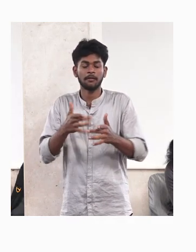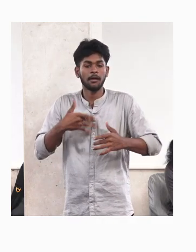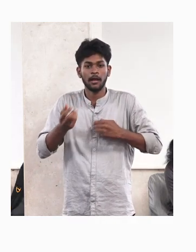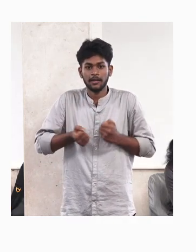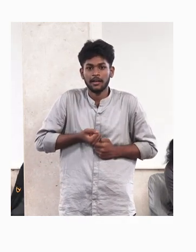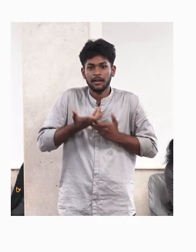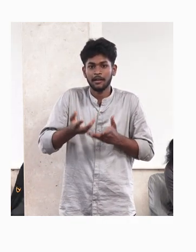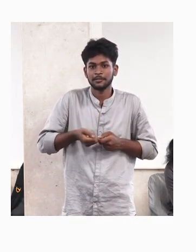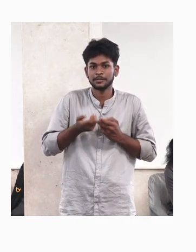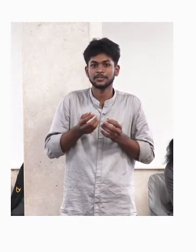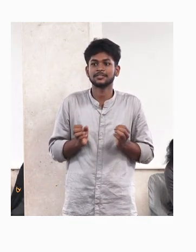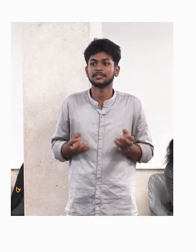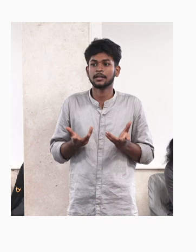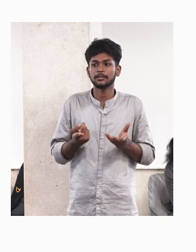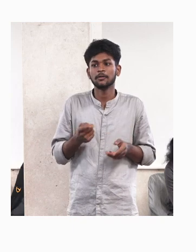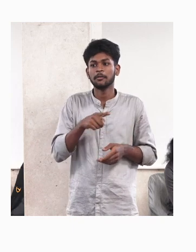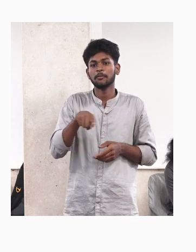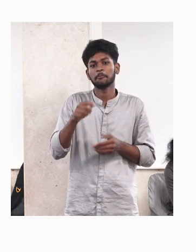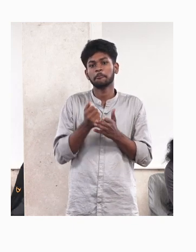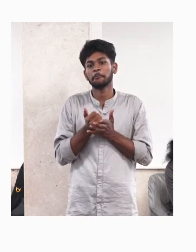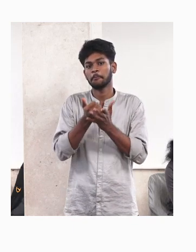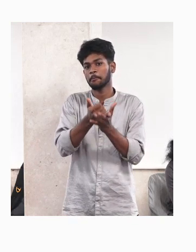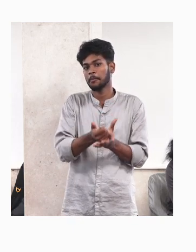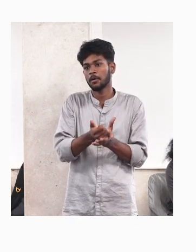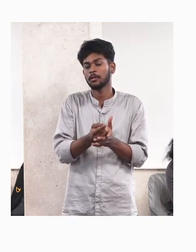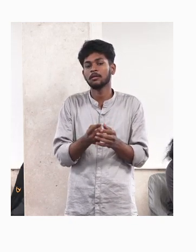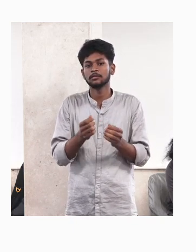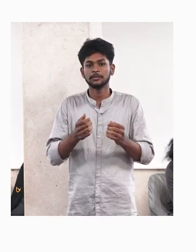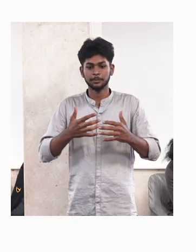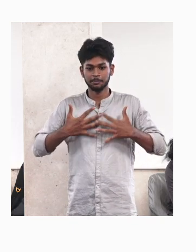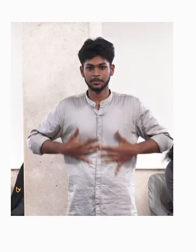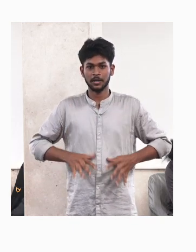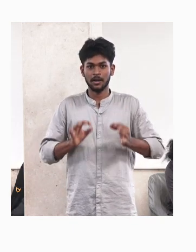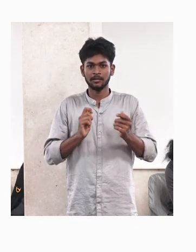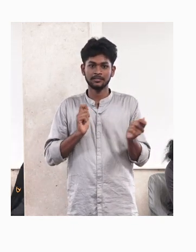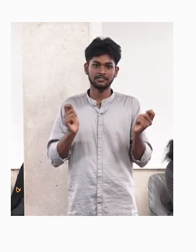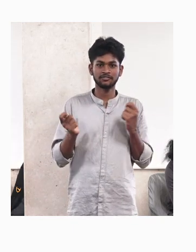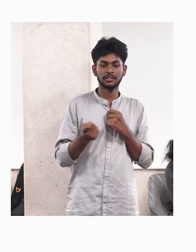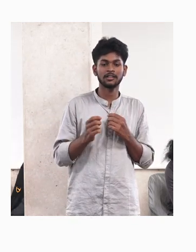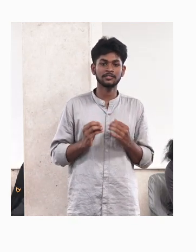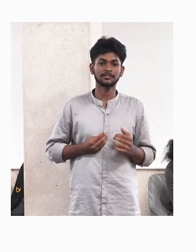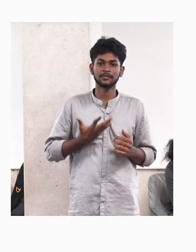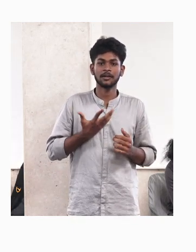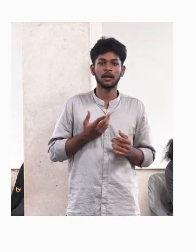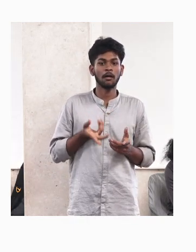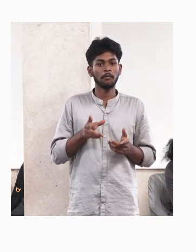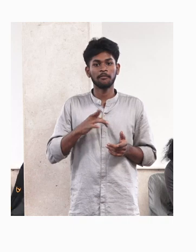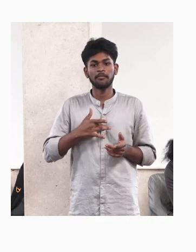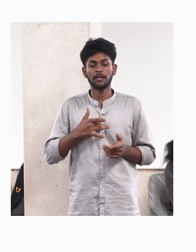be sometimes very, very helpful and healing. When you really feel listen,